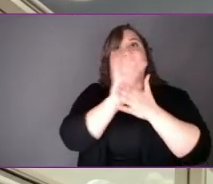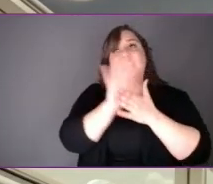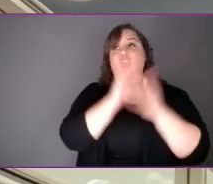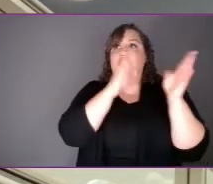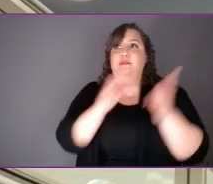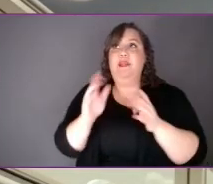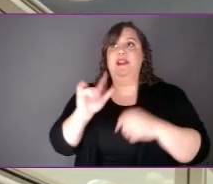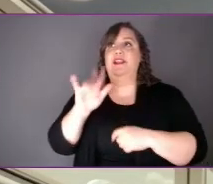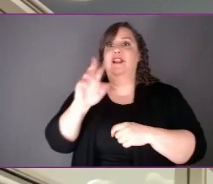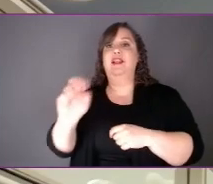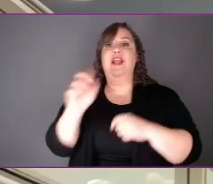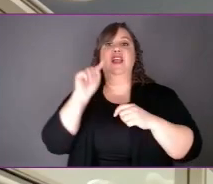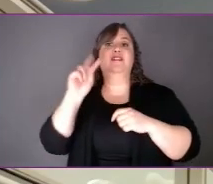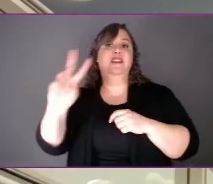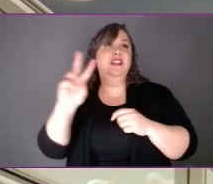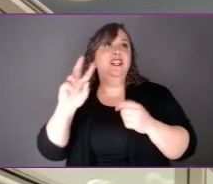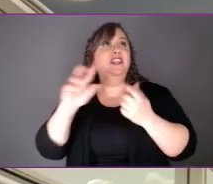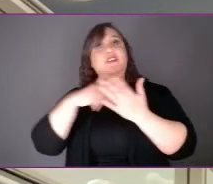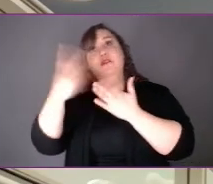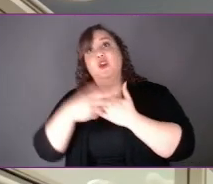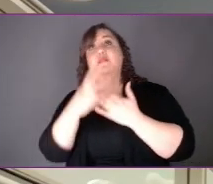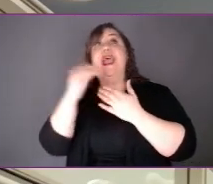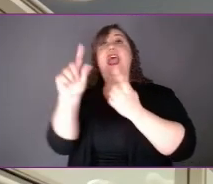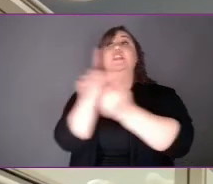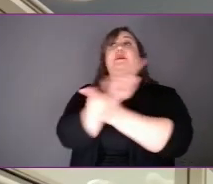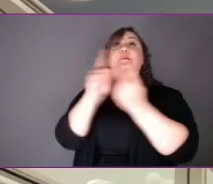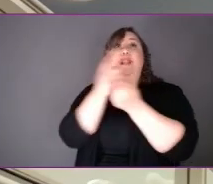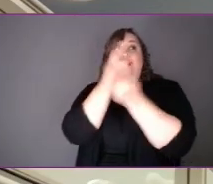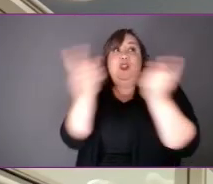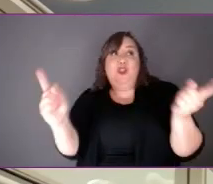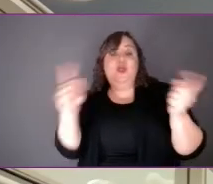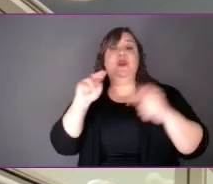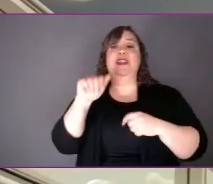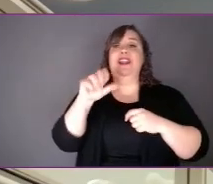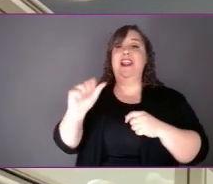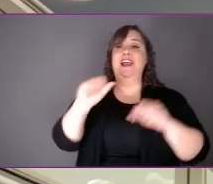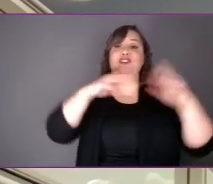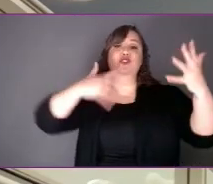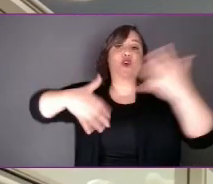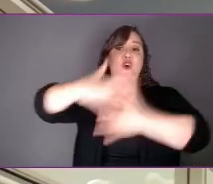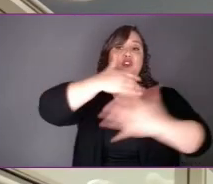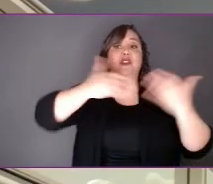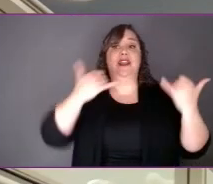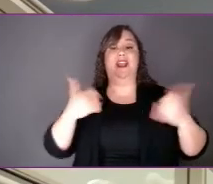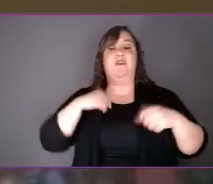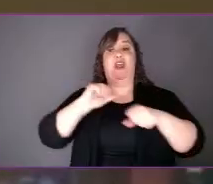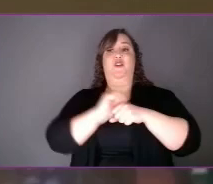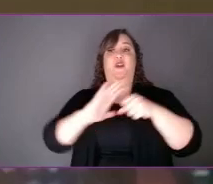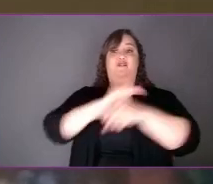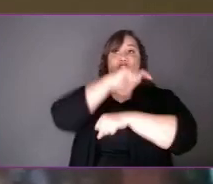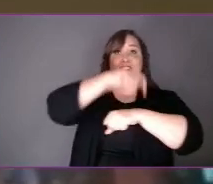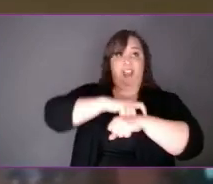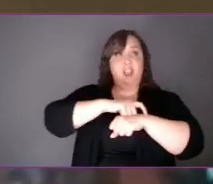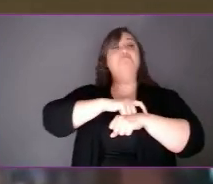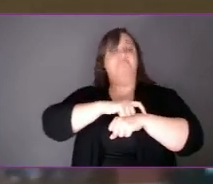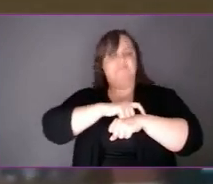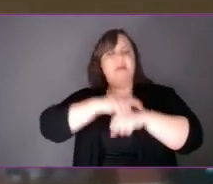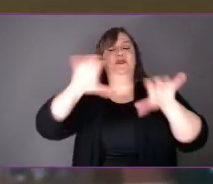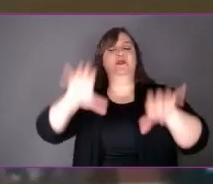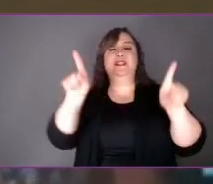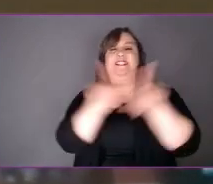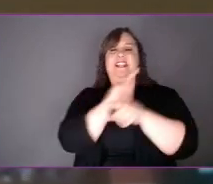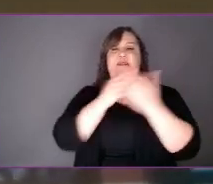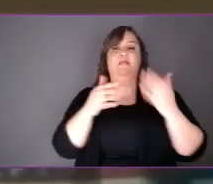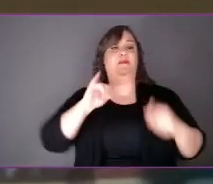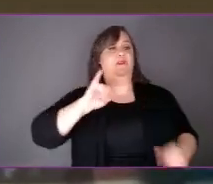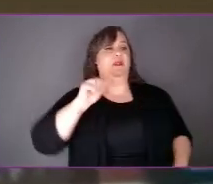some of you at live events like NASA Socials. And now that I work full-time here, I get to do the exact same job. My name is Jacob Moore. I